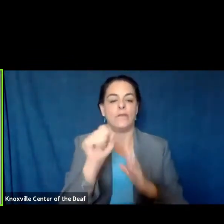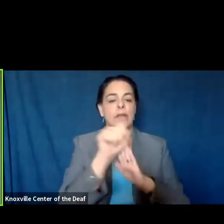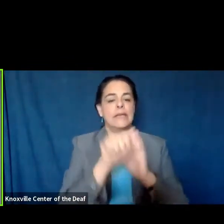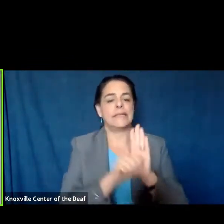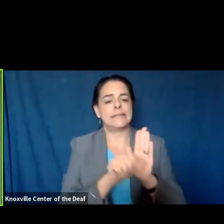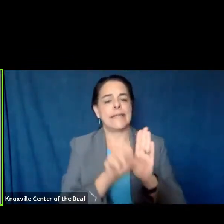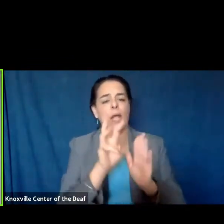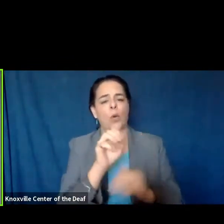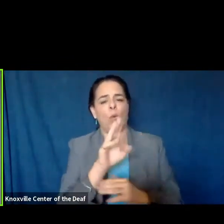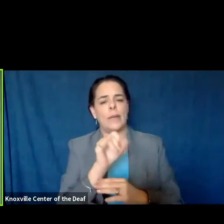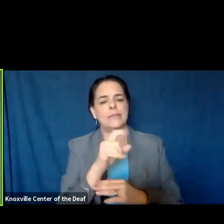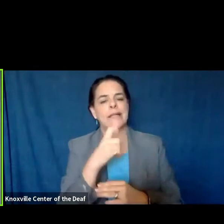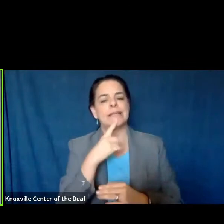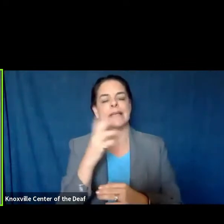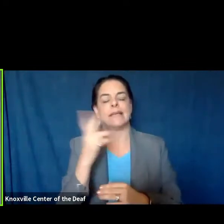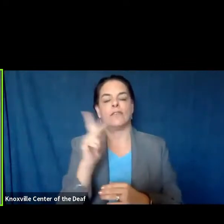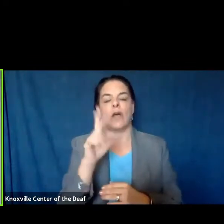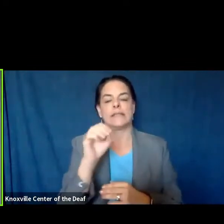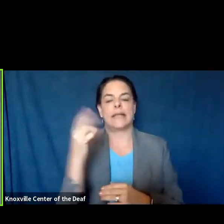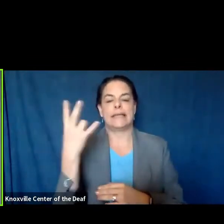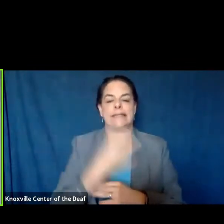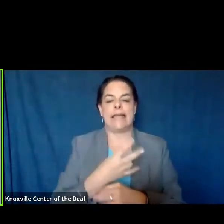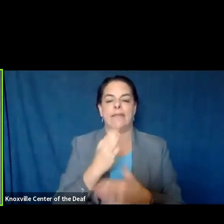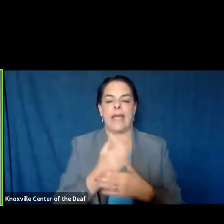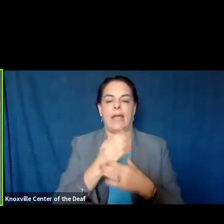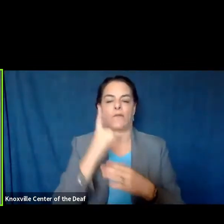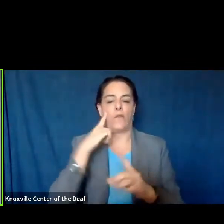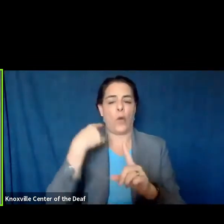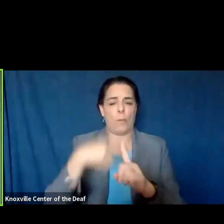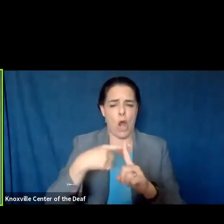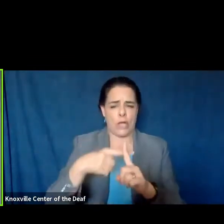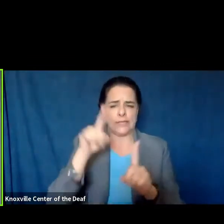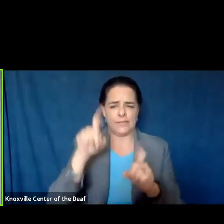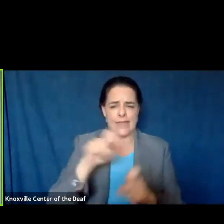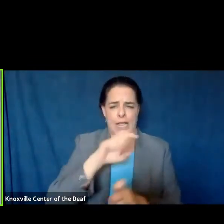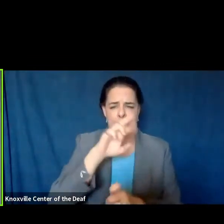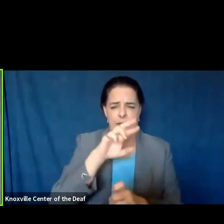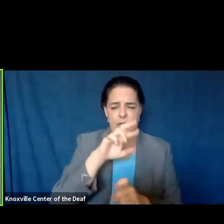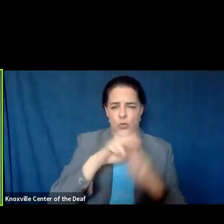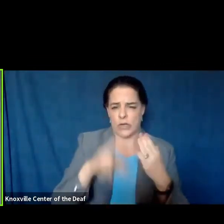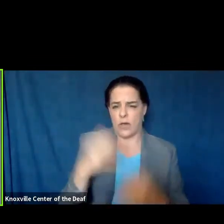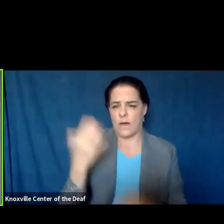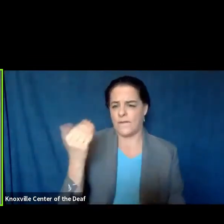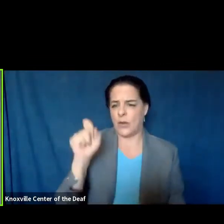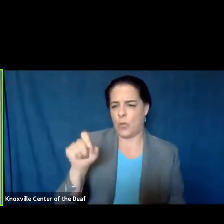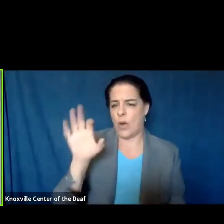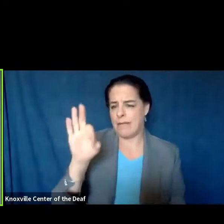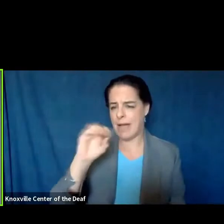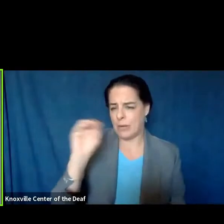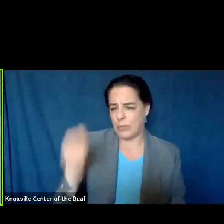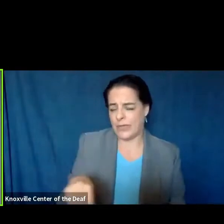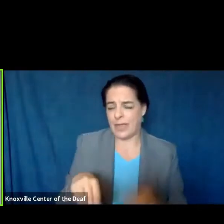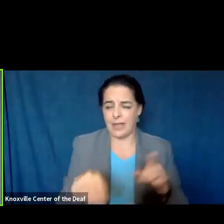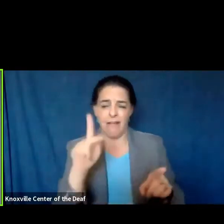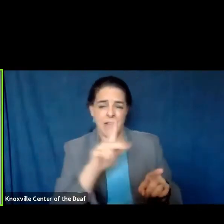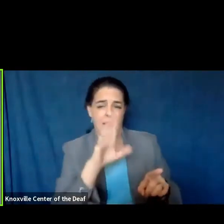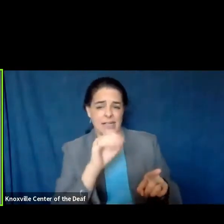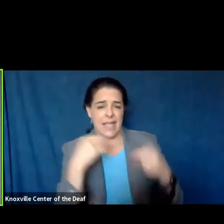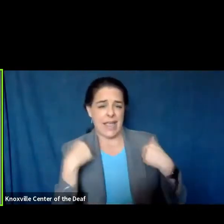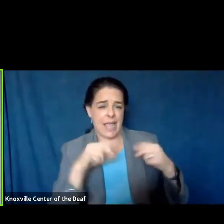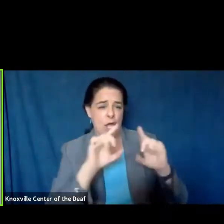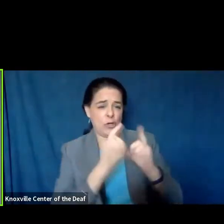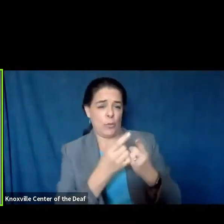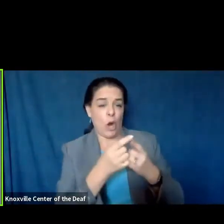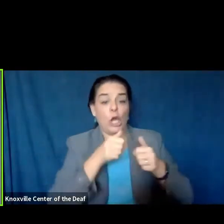County's 7-day average for positive test results at 15.9%, while the Knox County Health Department, supposedly based on